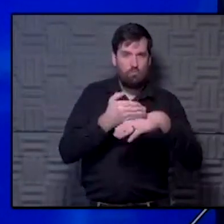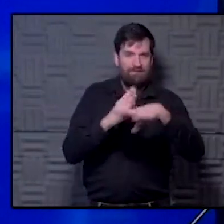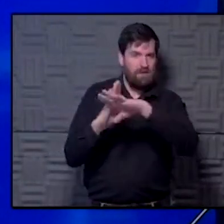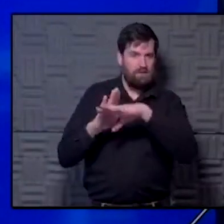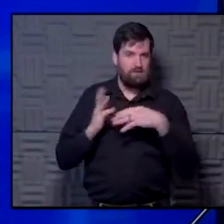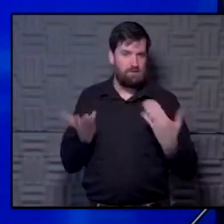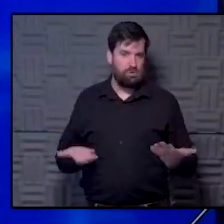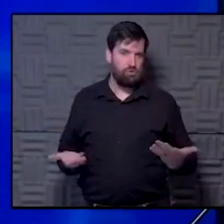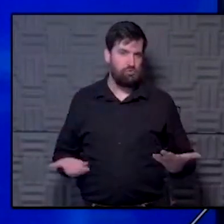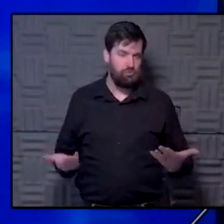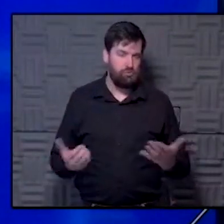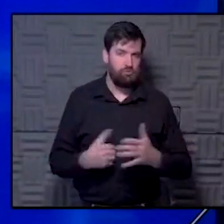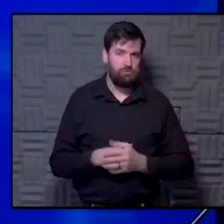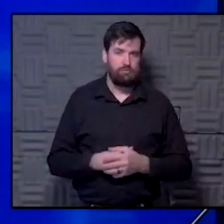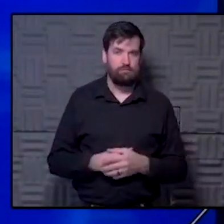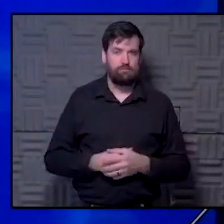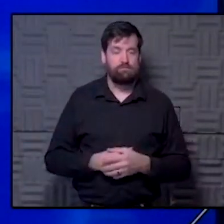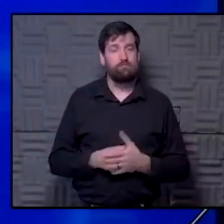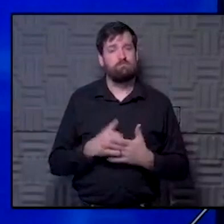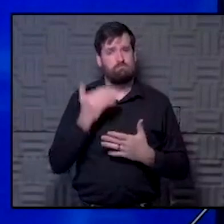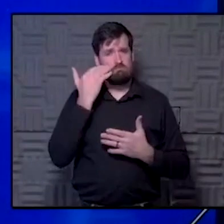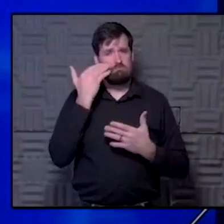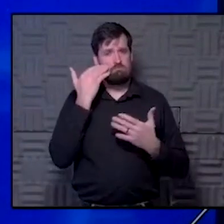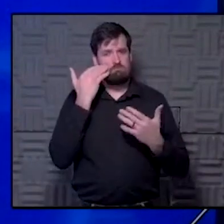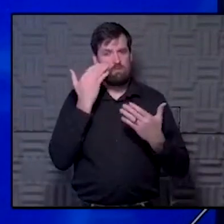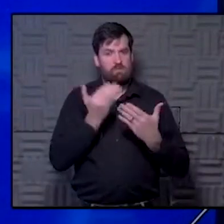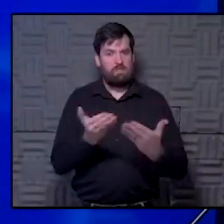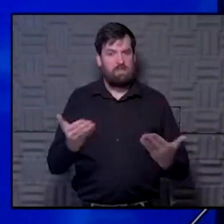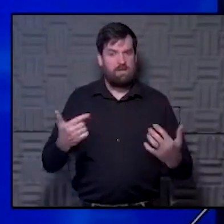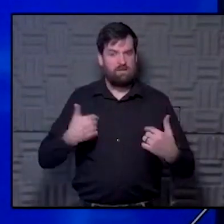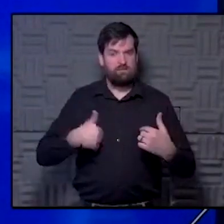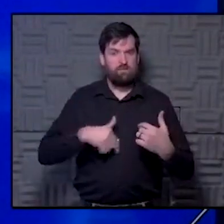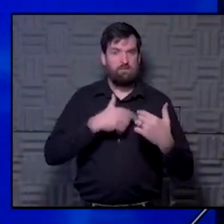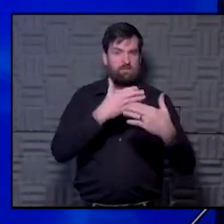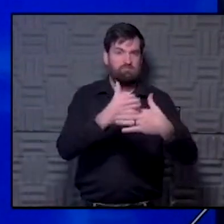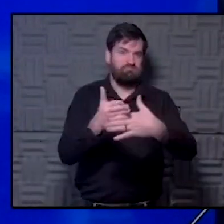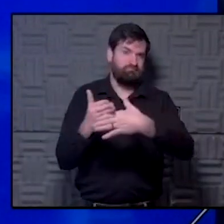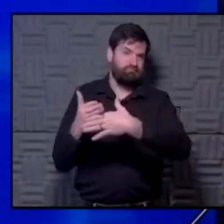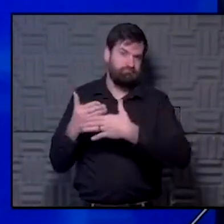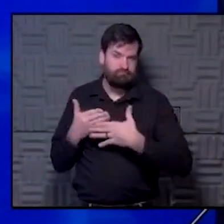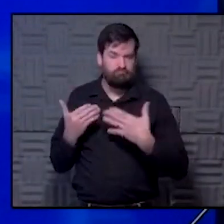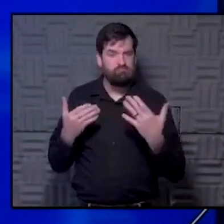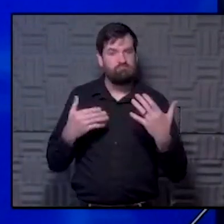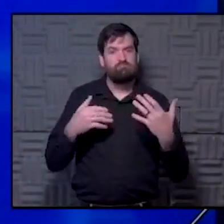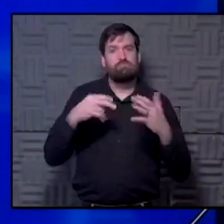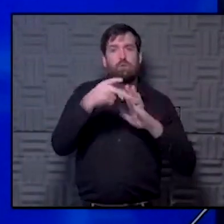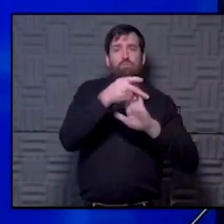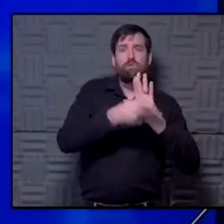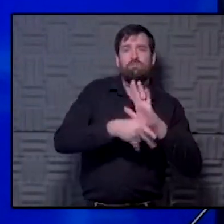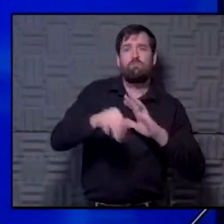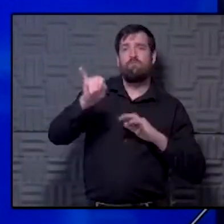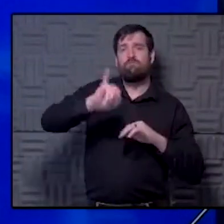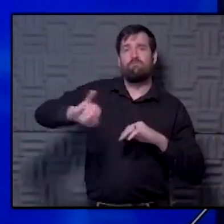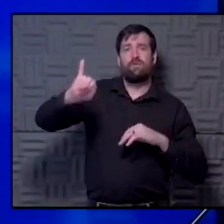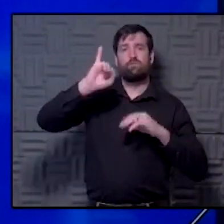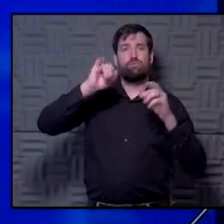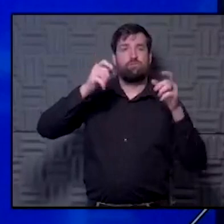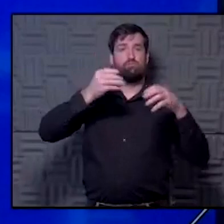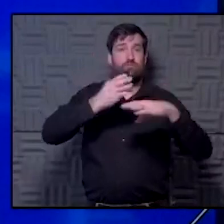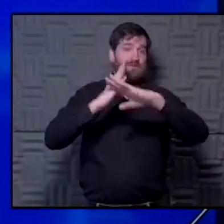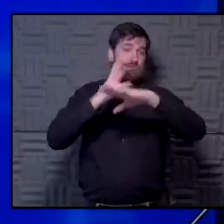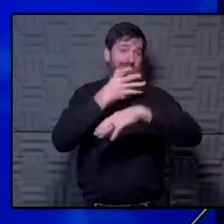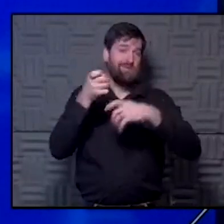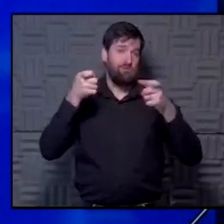healthcare space. We know that the things that we've been sharing with you around the principles of infection prevention and control